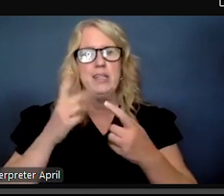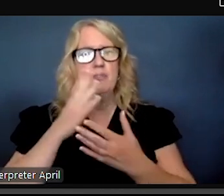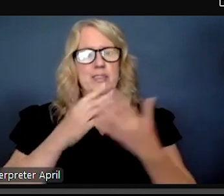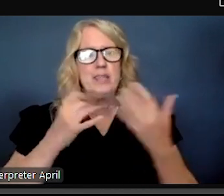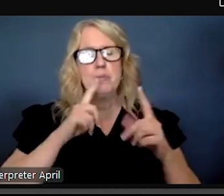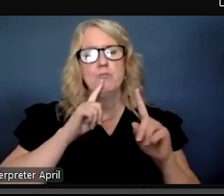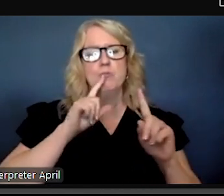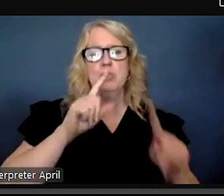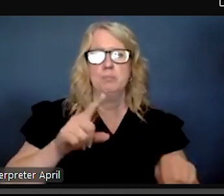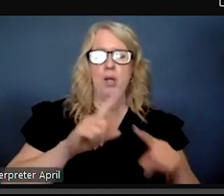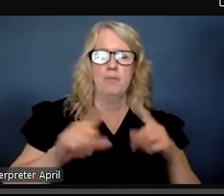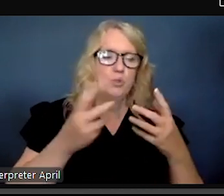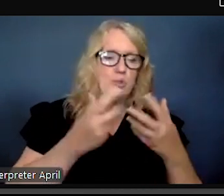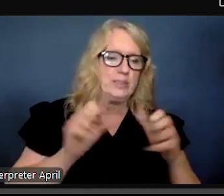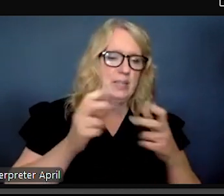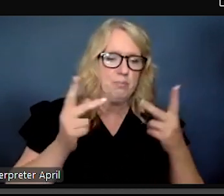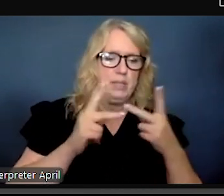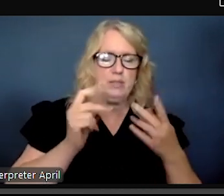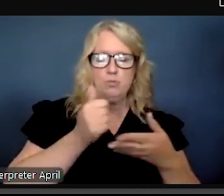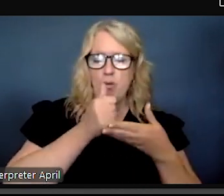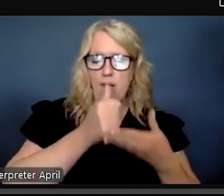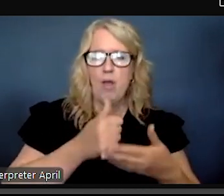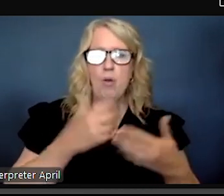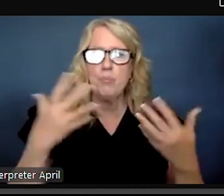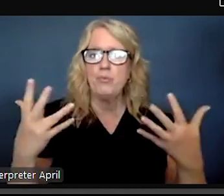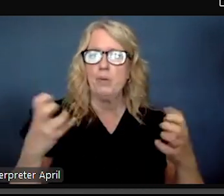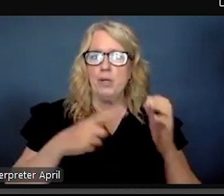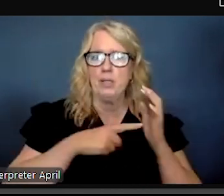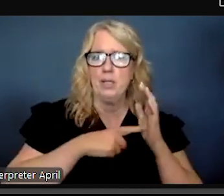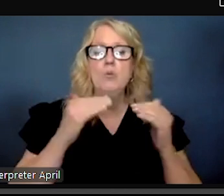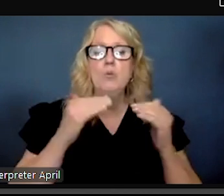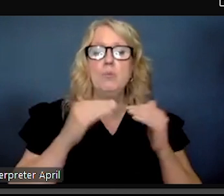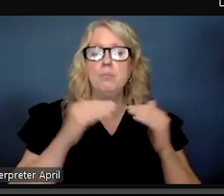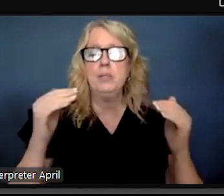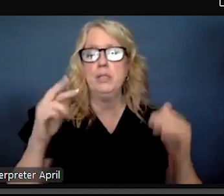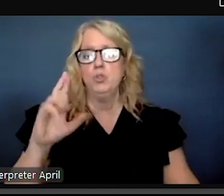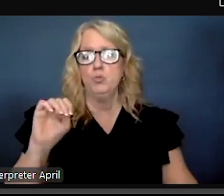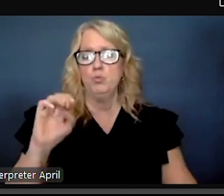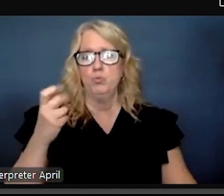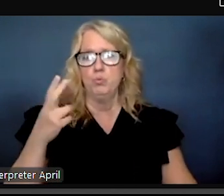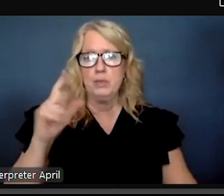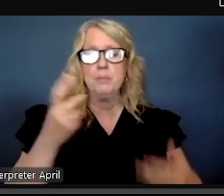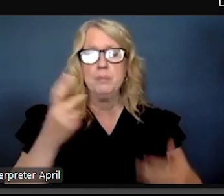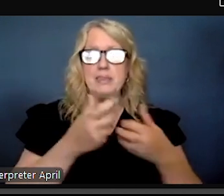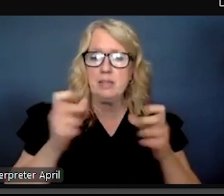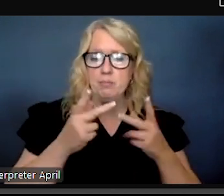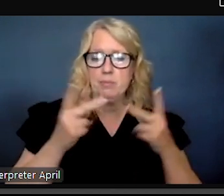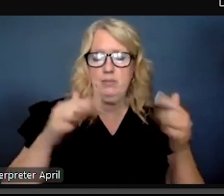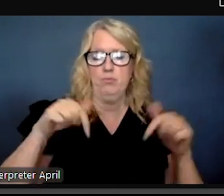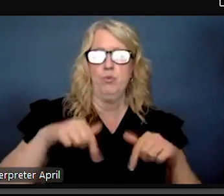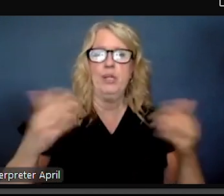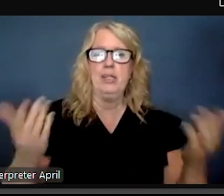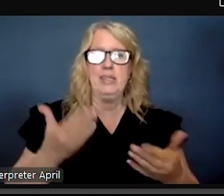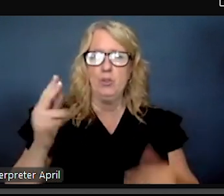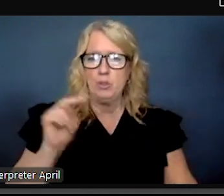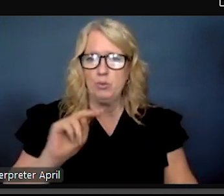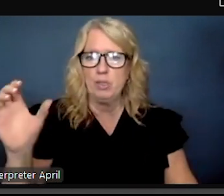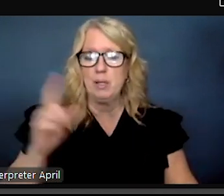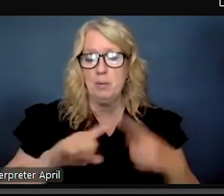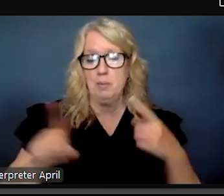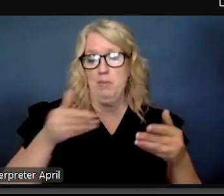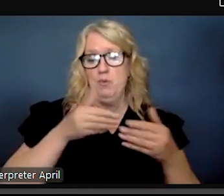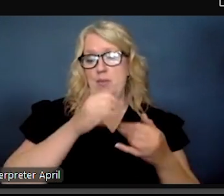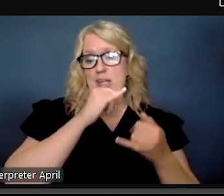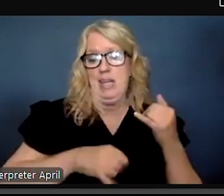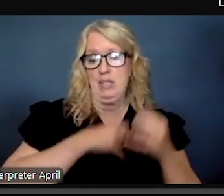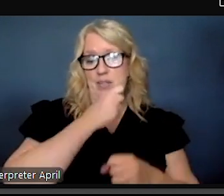a safe place for help. I do want to point out that peer respites are an important safe place for help here in North Carolina. By the end of the year, we'll have 3.